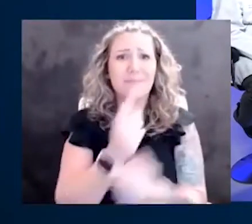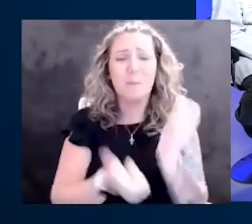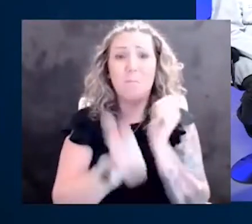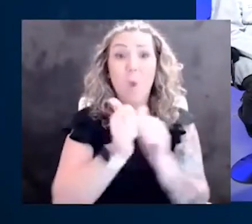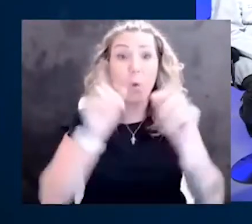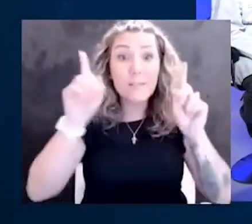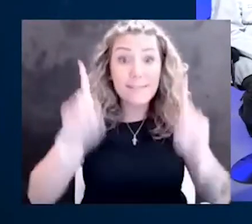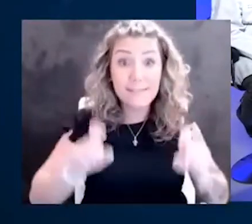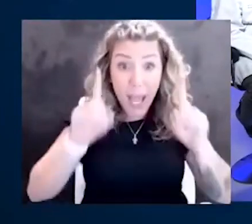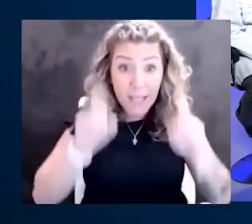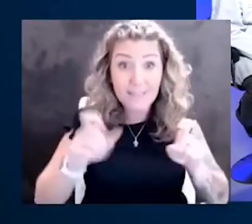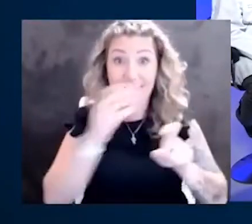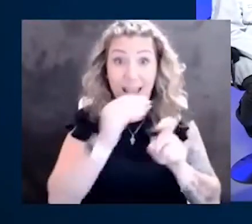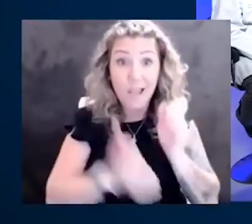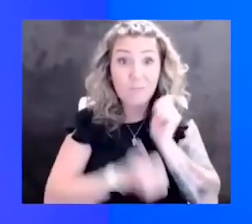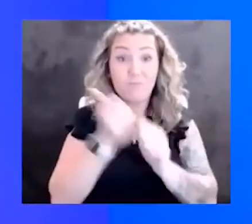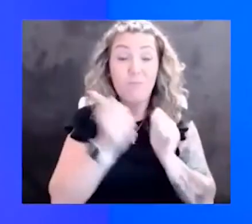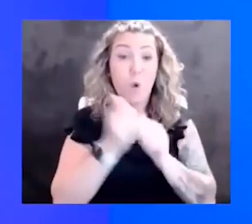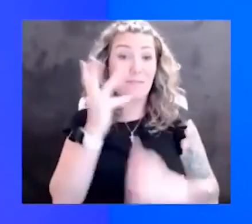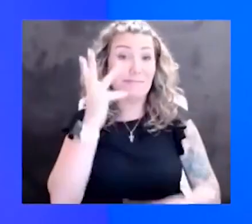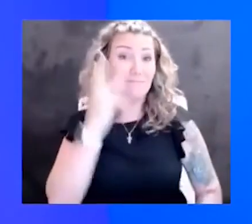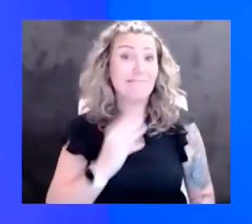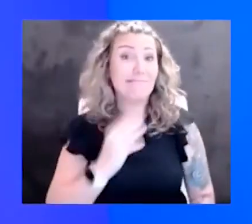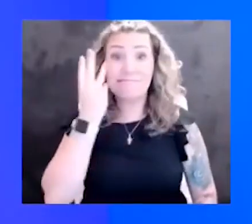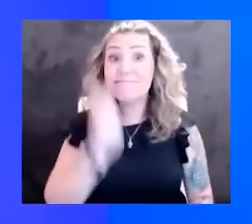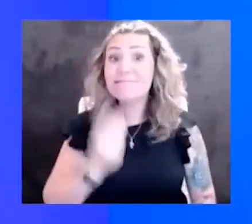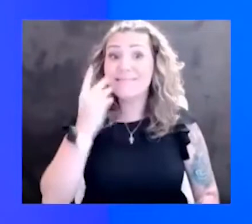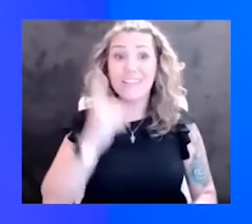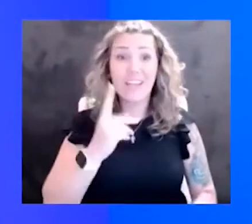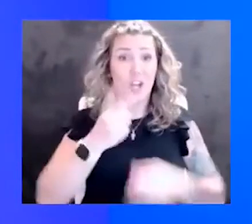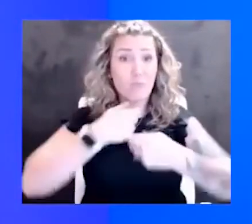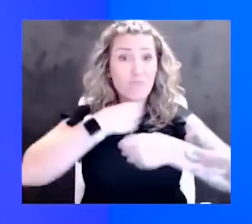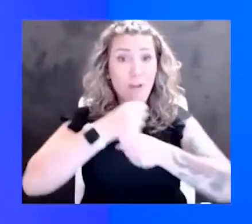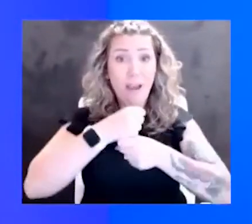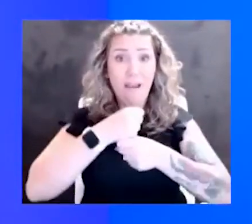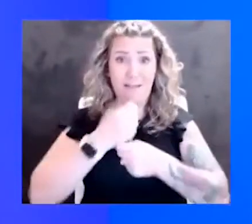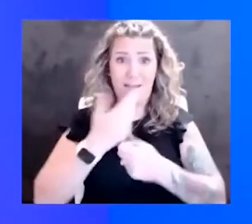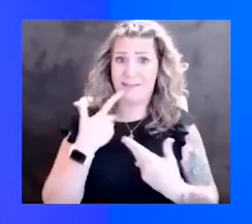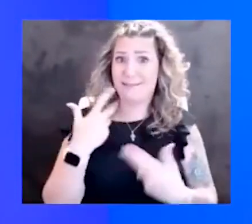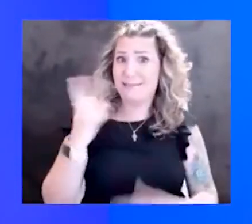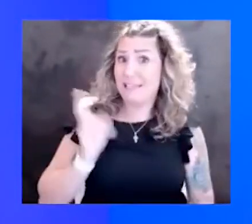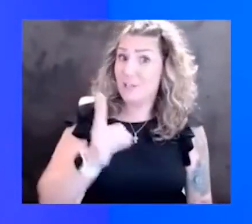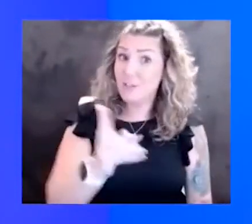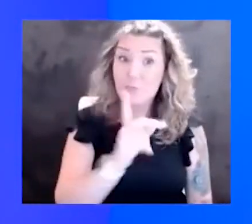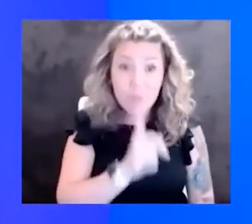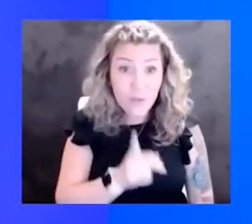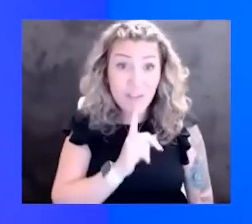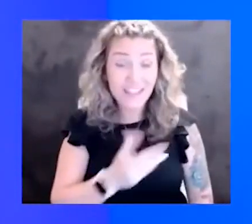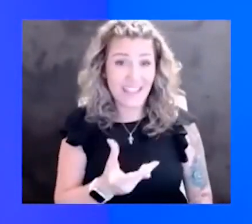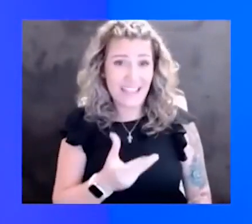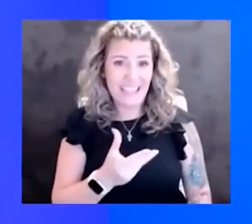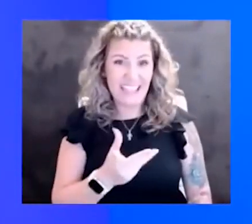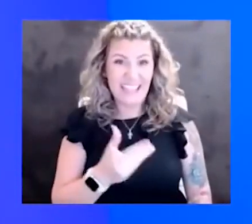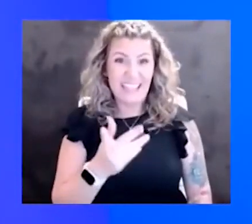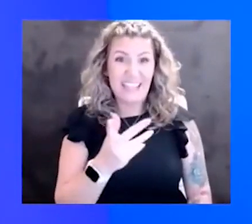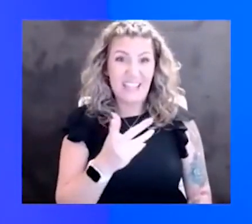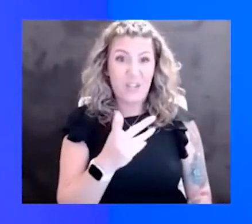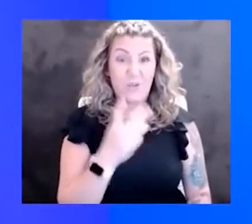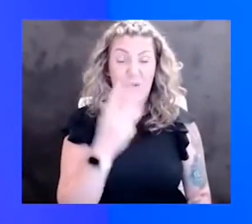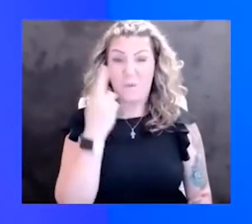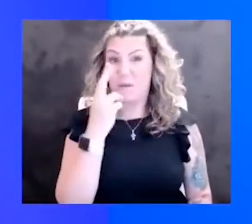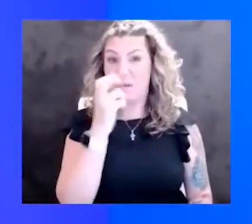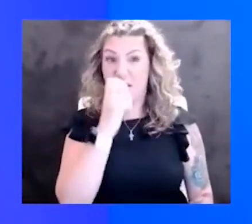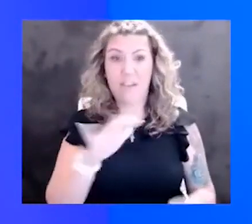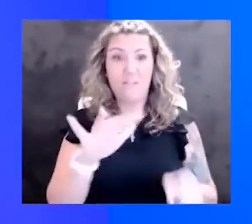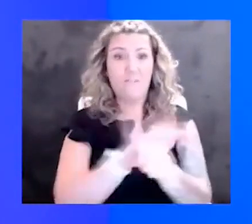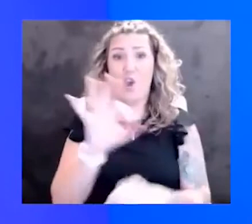of the most experienced products in modern history. So this is the fact that it doesn't have full FDA approval, and they will.